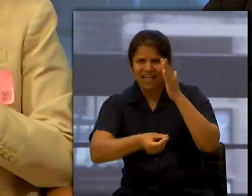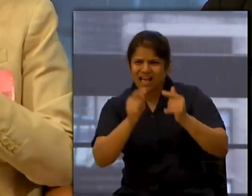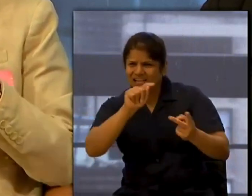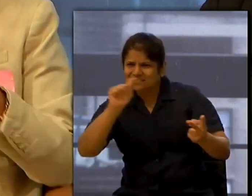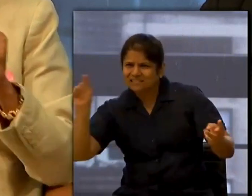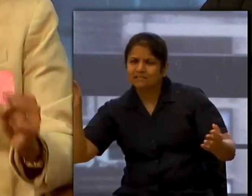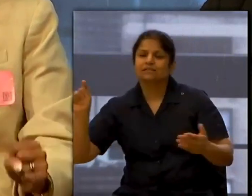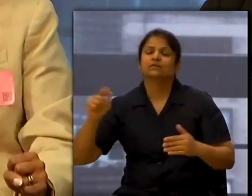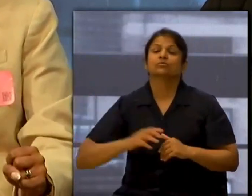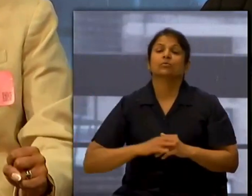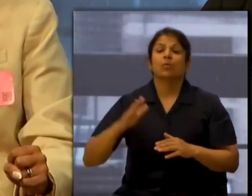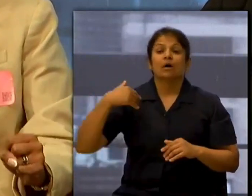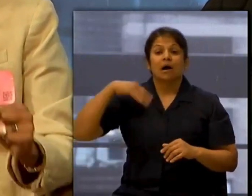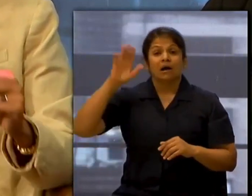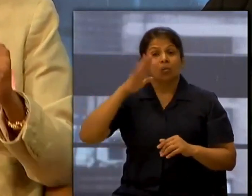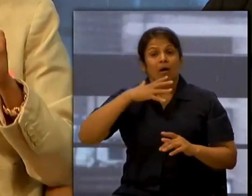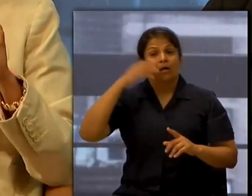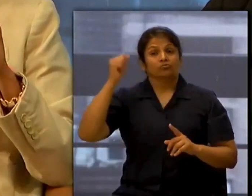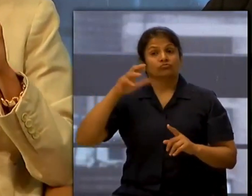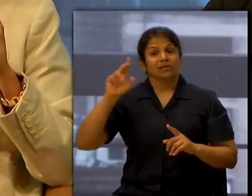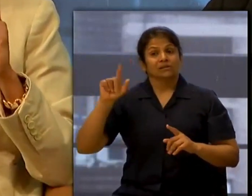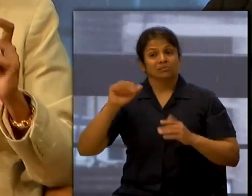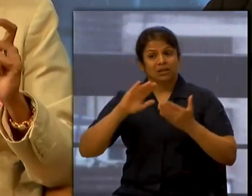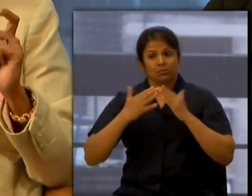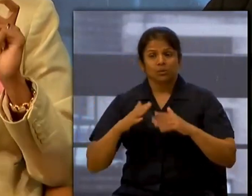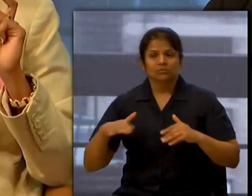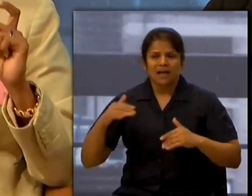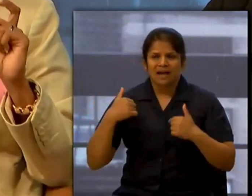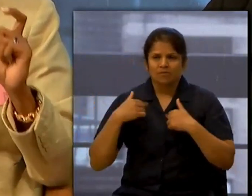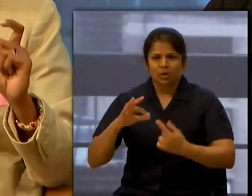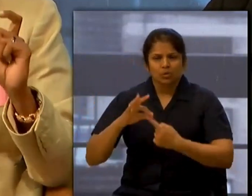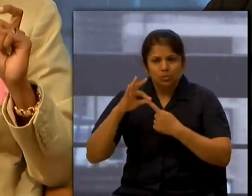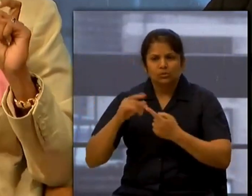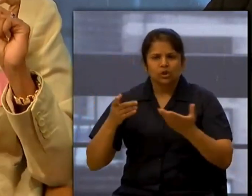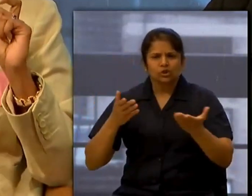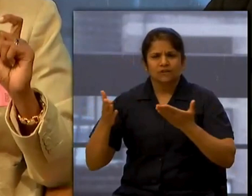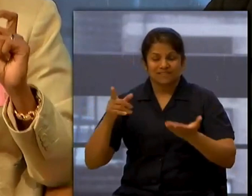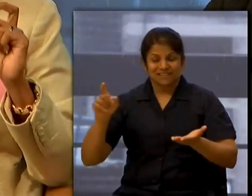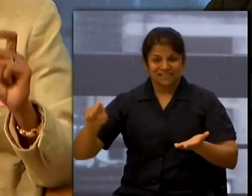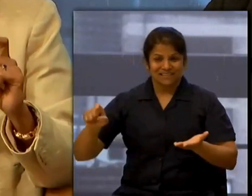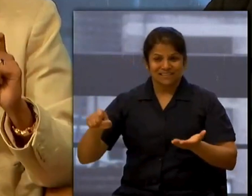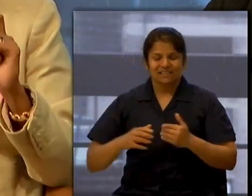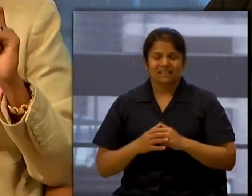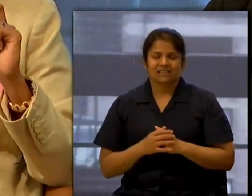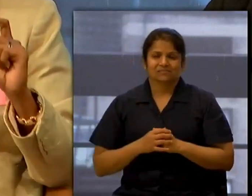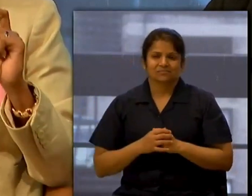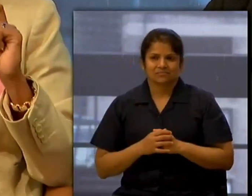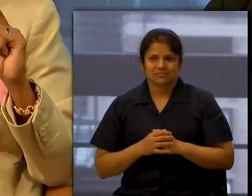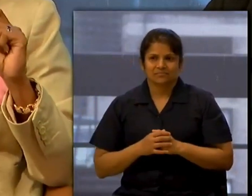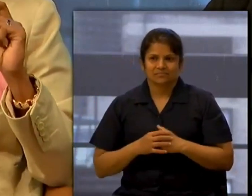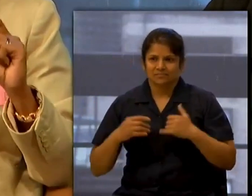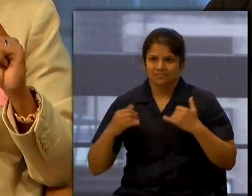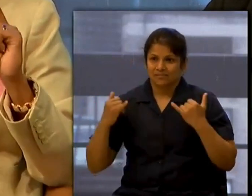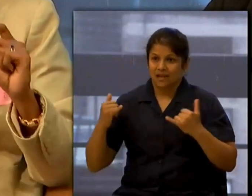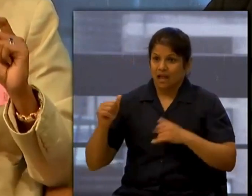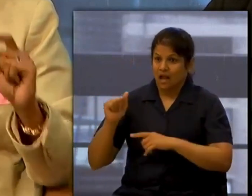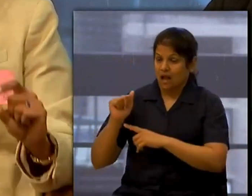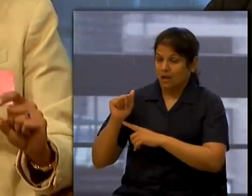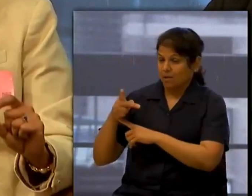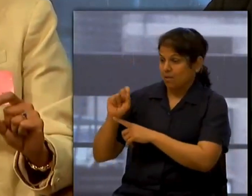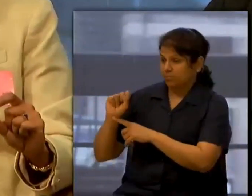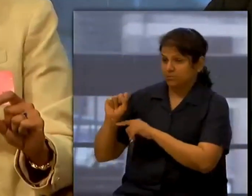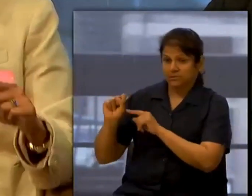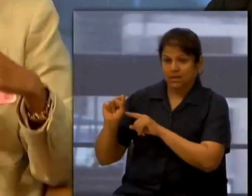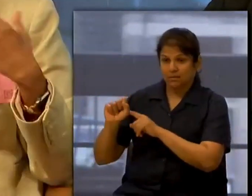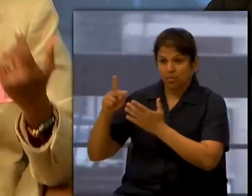communities, have unique services. And as the HCBS program exists now, they're administered through waiver